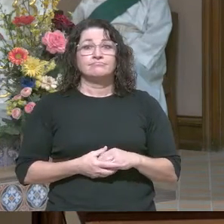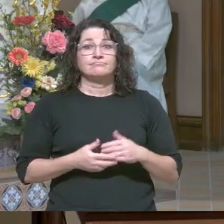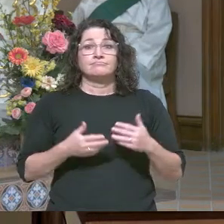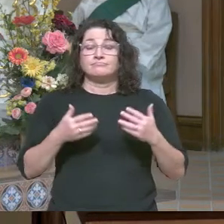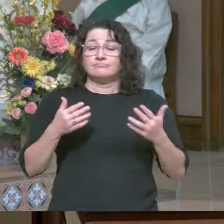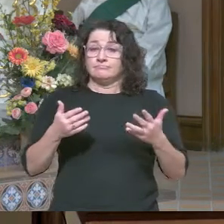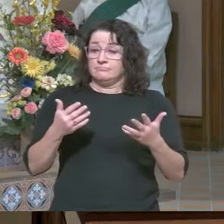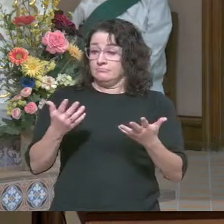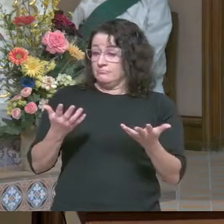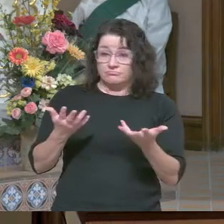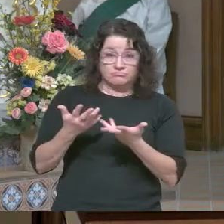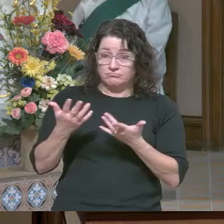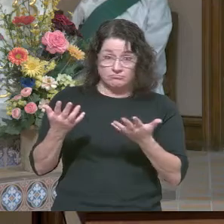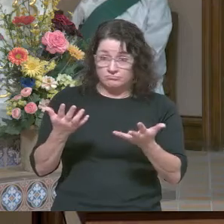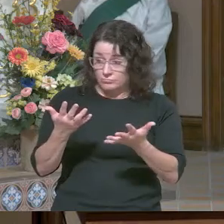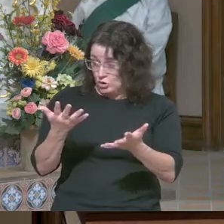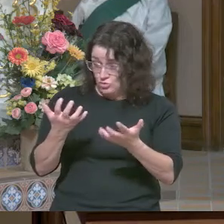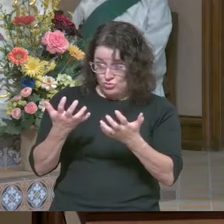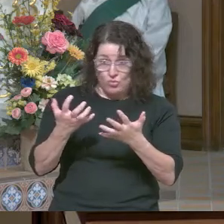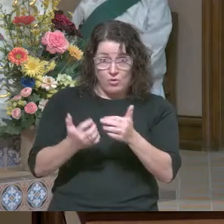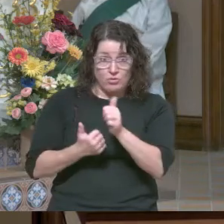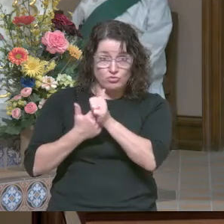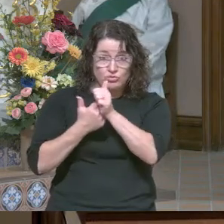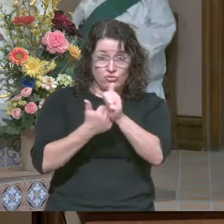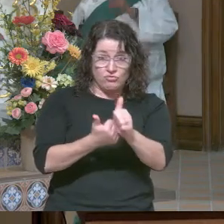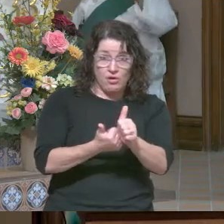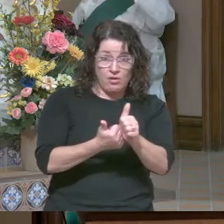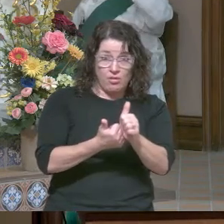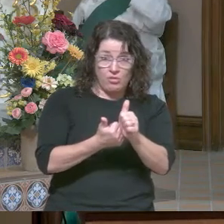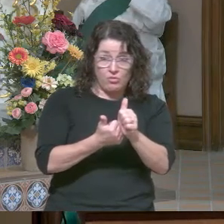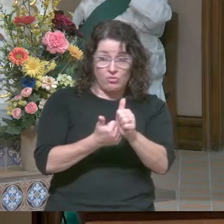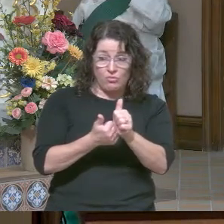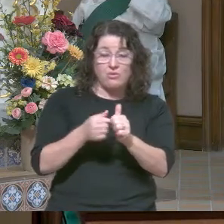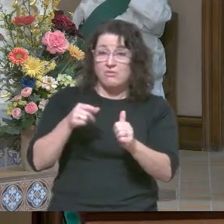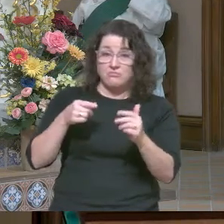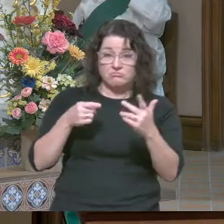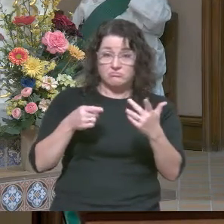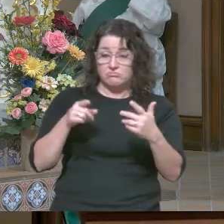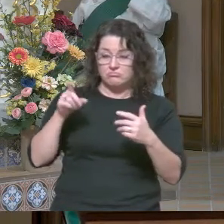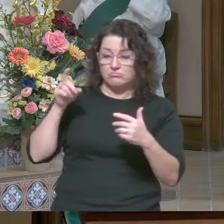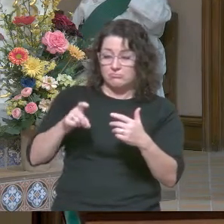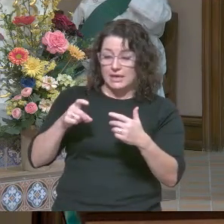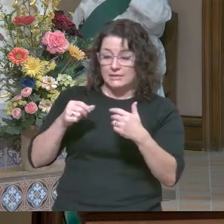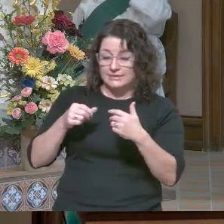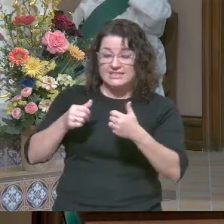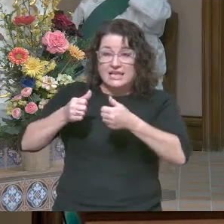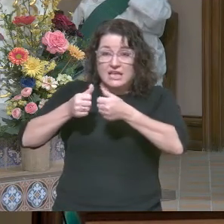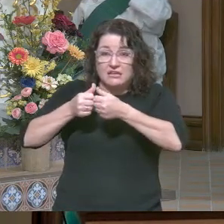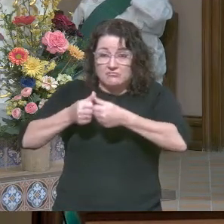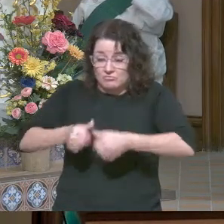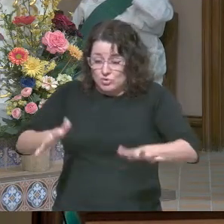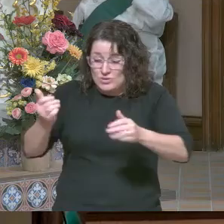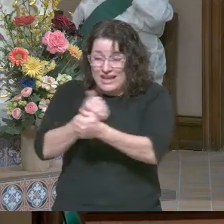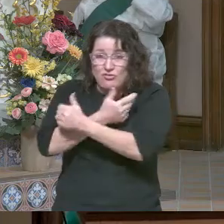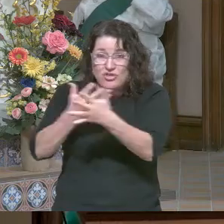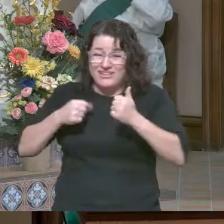Whoever wishes to come after me must deny himself, pick up his